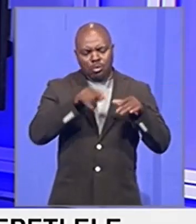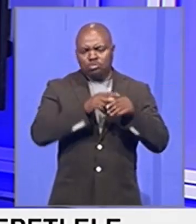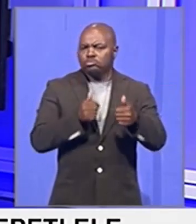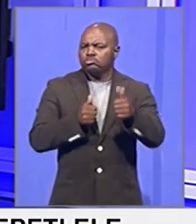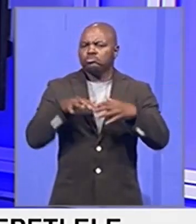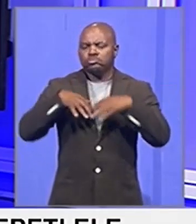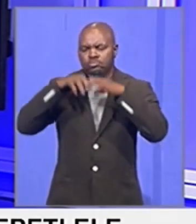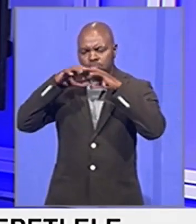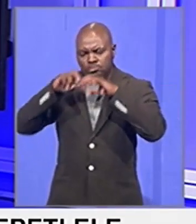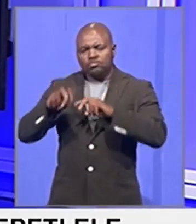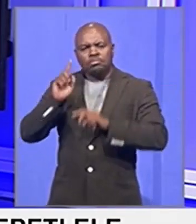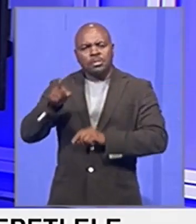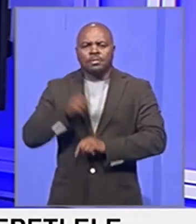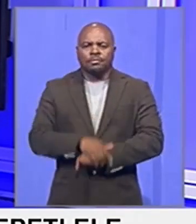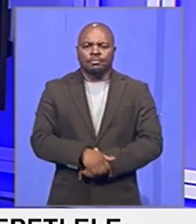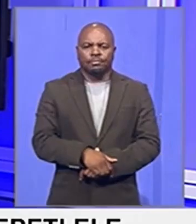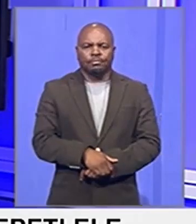ya diphuputso.